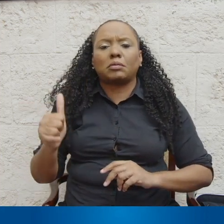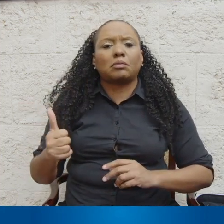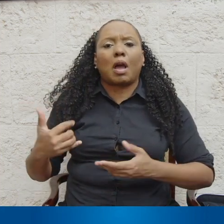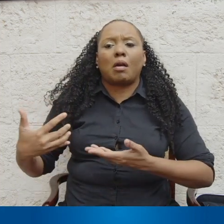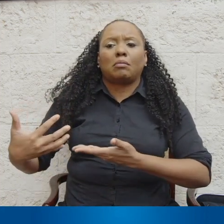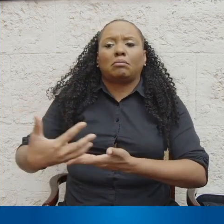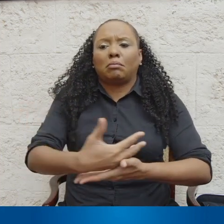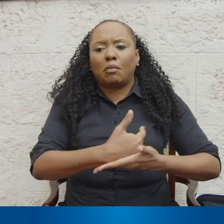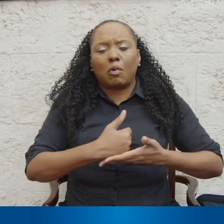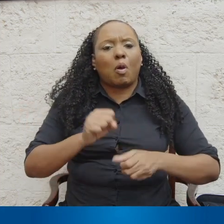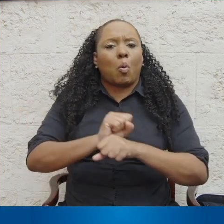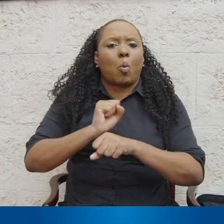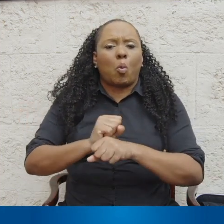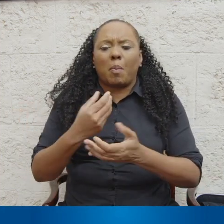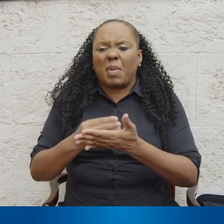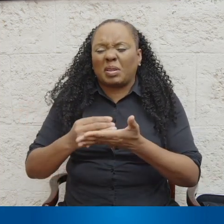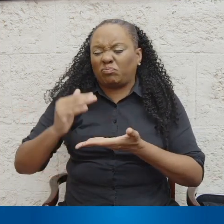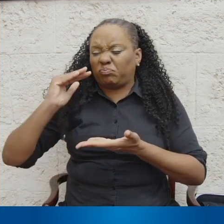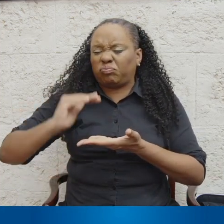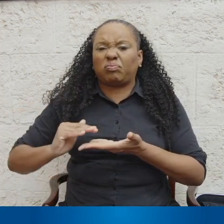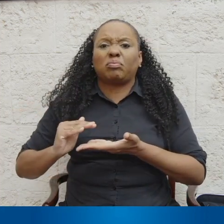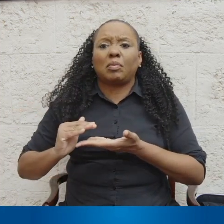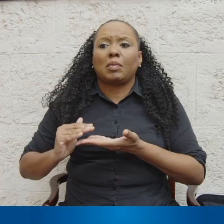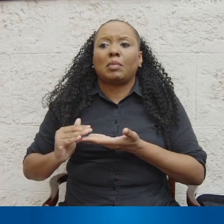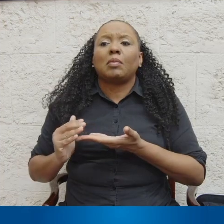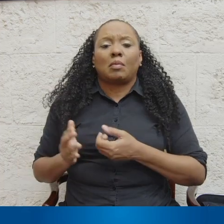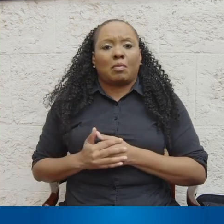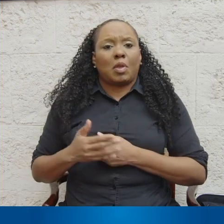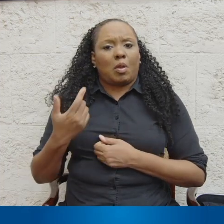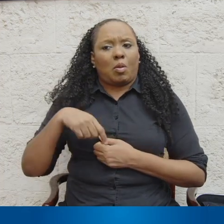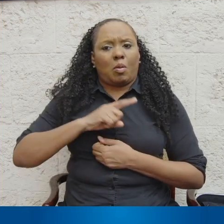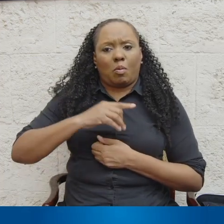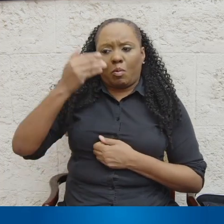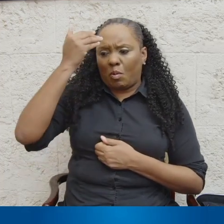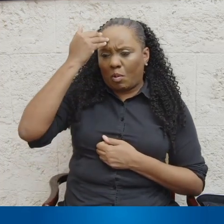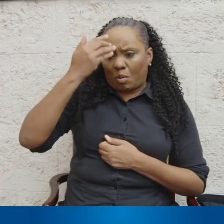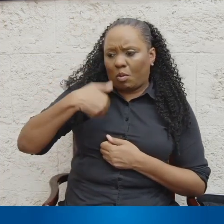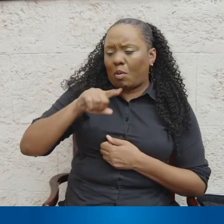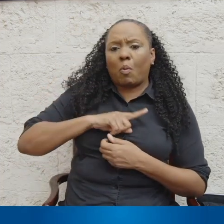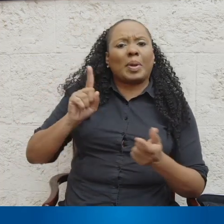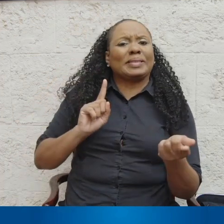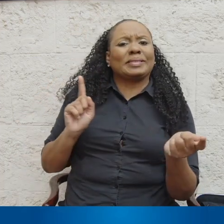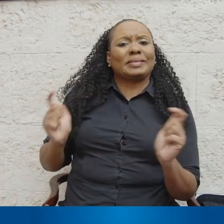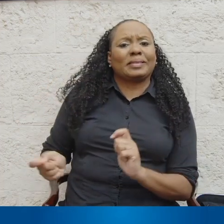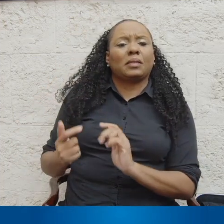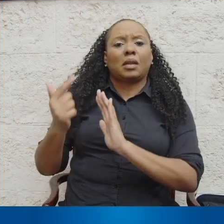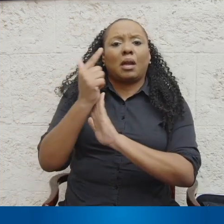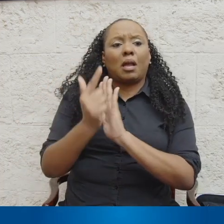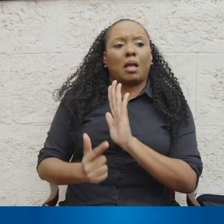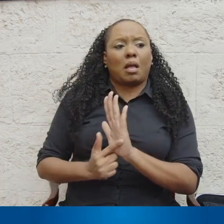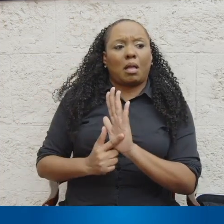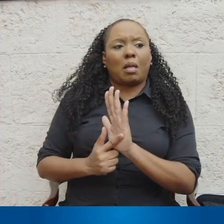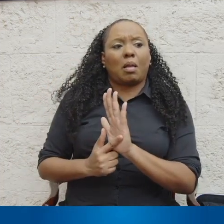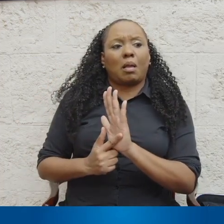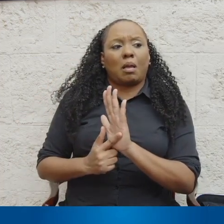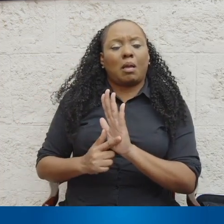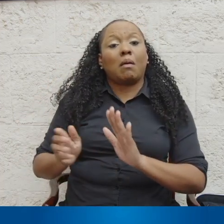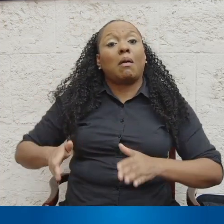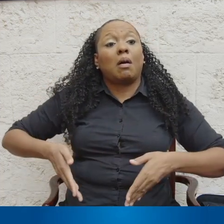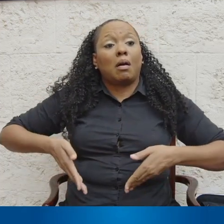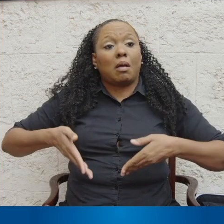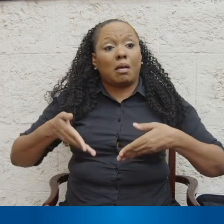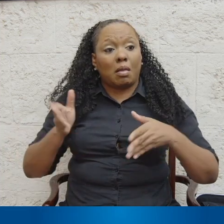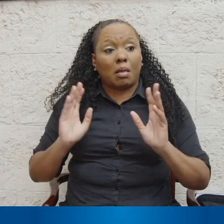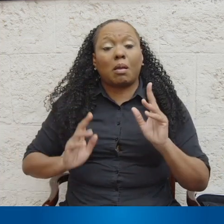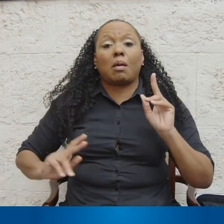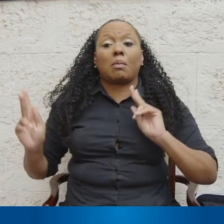long time. And in fact, we had previously changed the legislation in the catastrophe fund to allow people